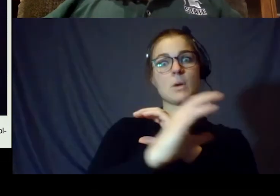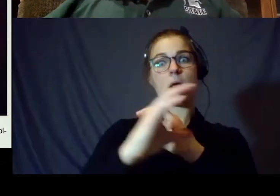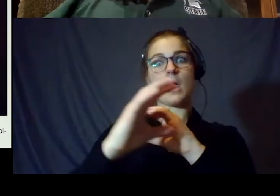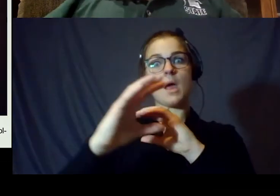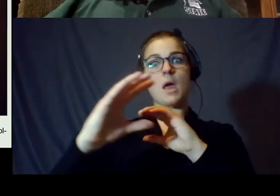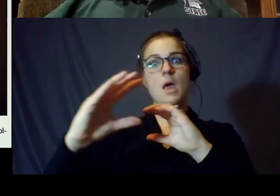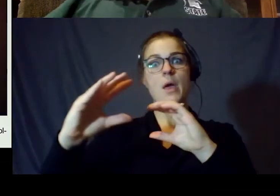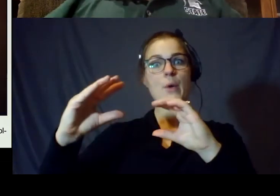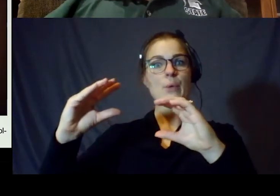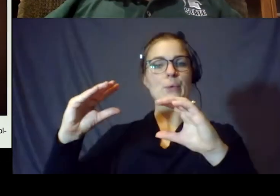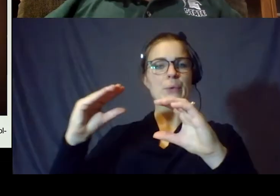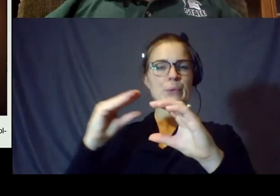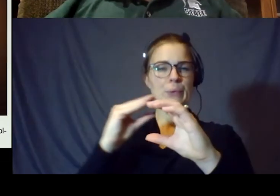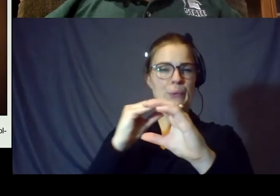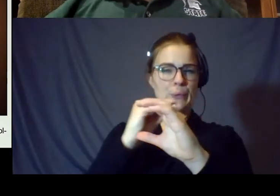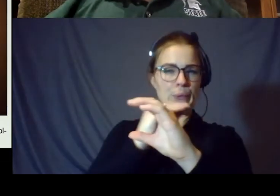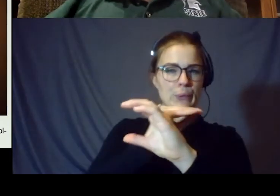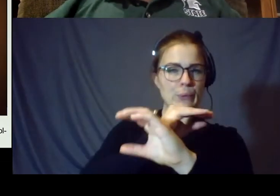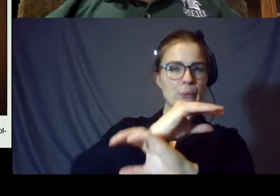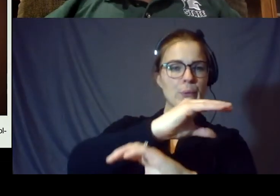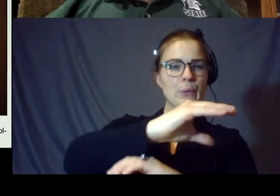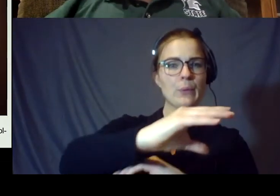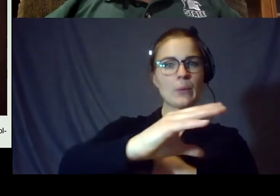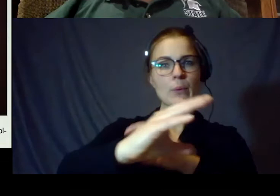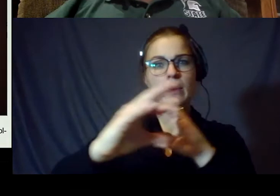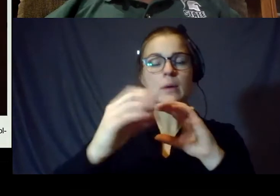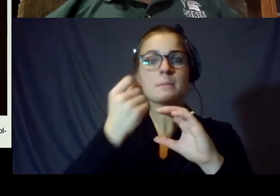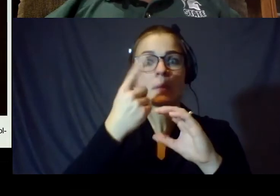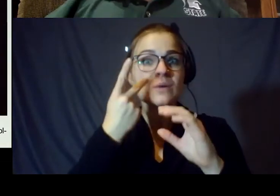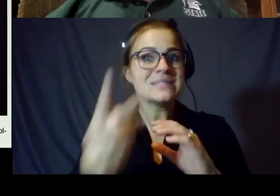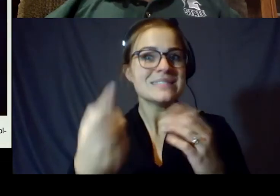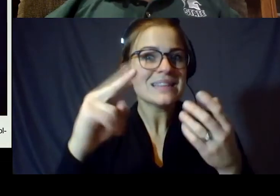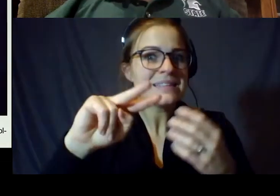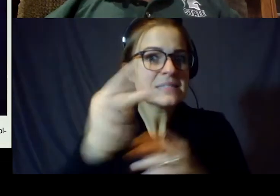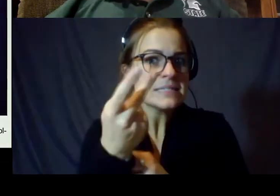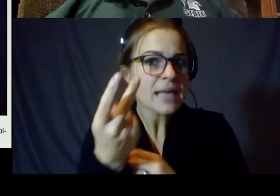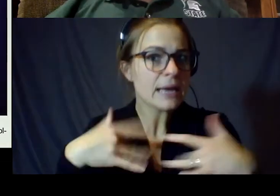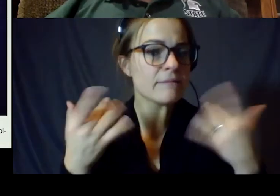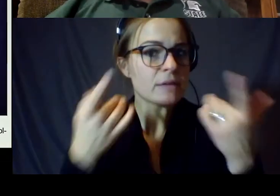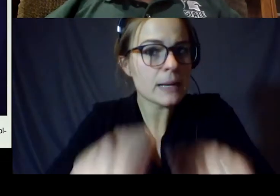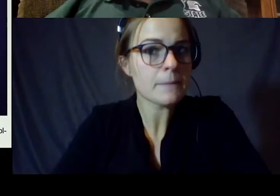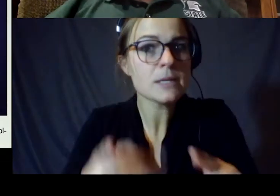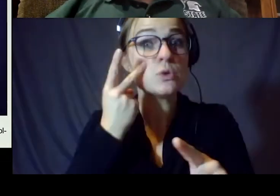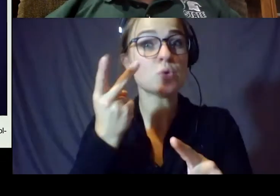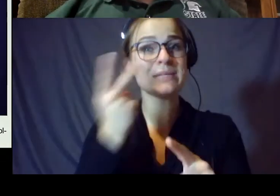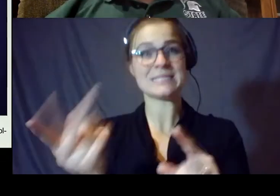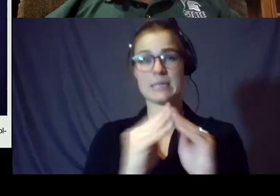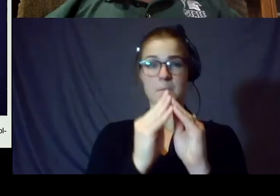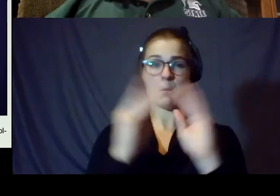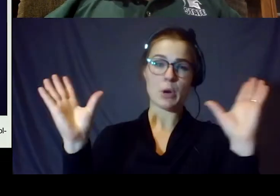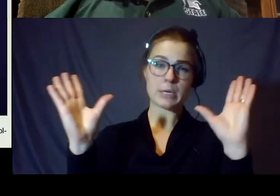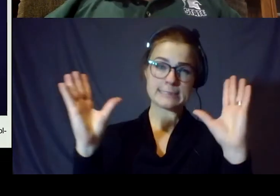But the question is, do we see the second event? Can we see when the dim star is